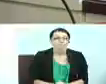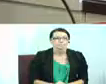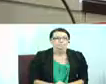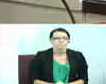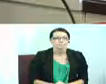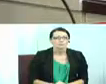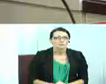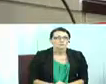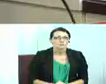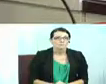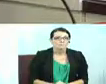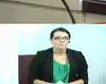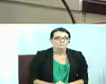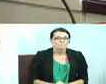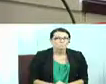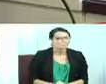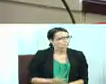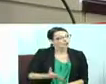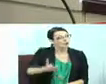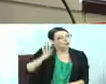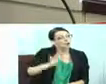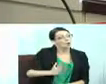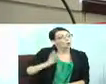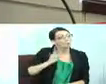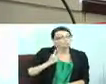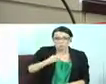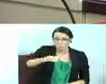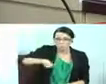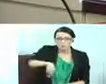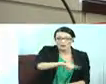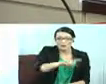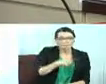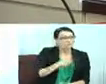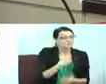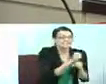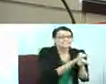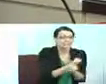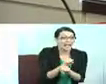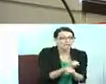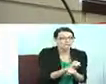Once we were slaves because we didn't know.